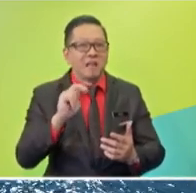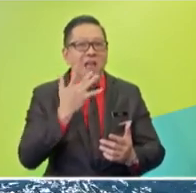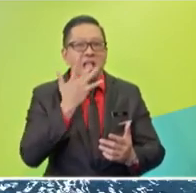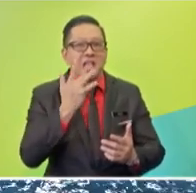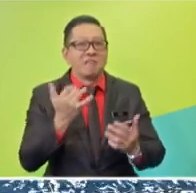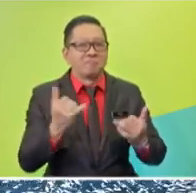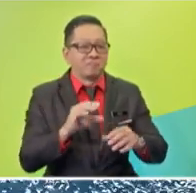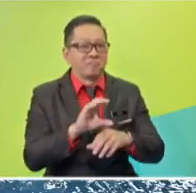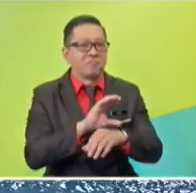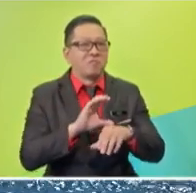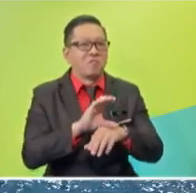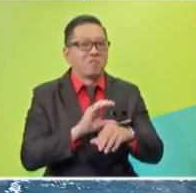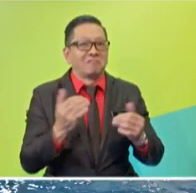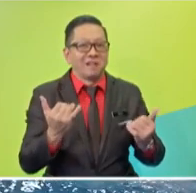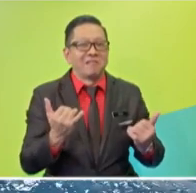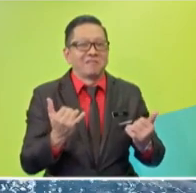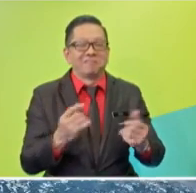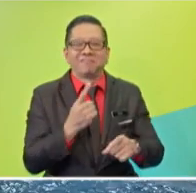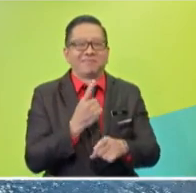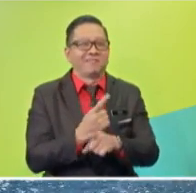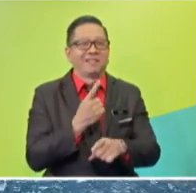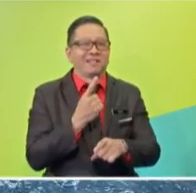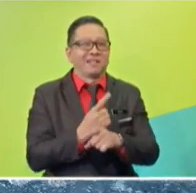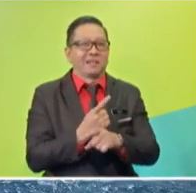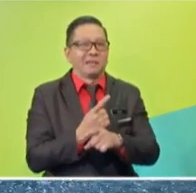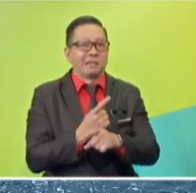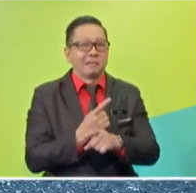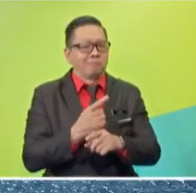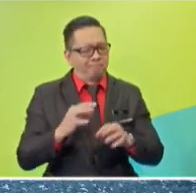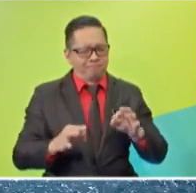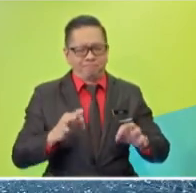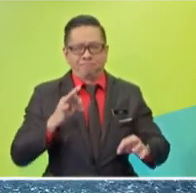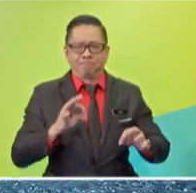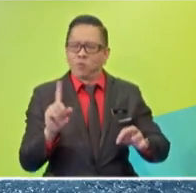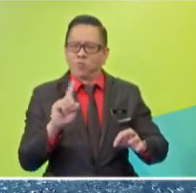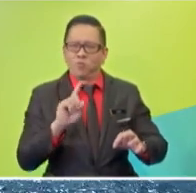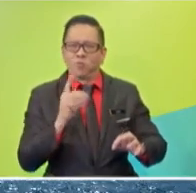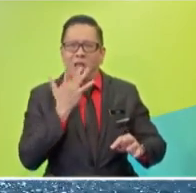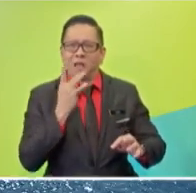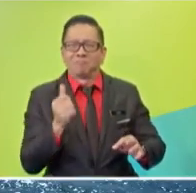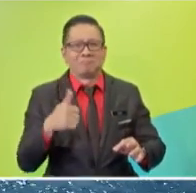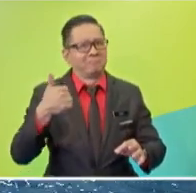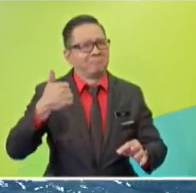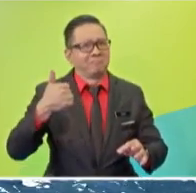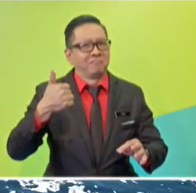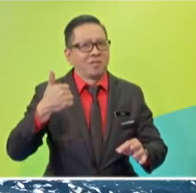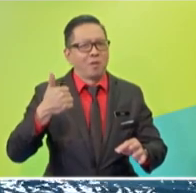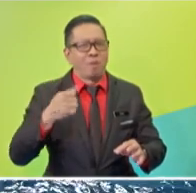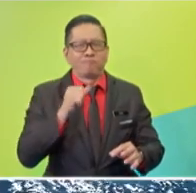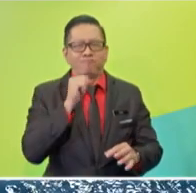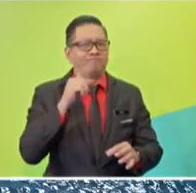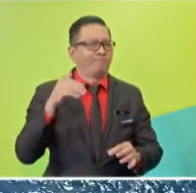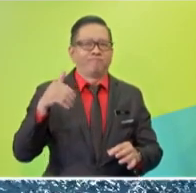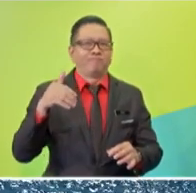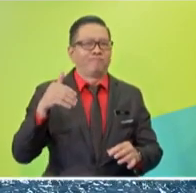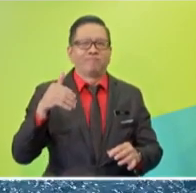now. That's right. Have you decided which flavor is the best yet? No, I